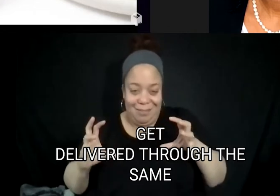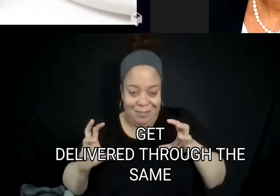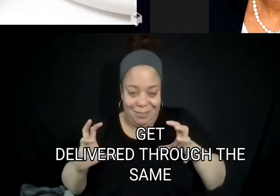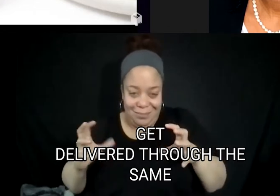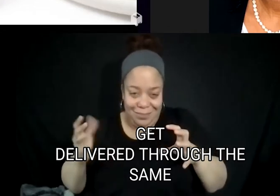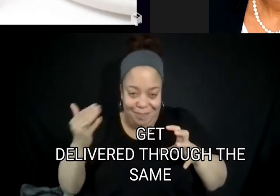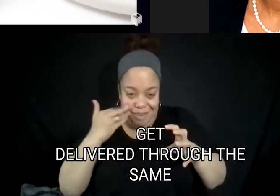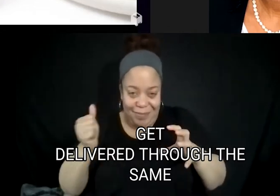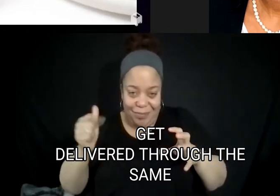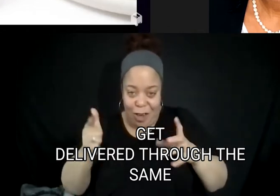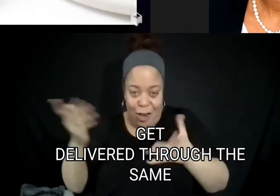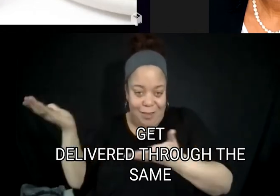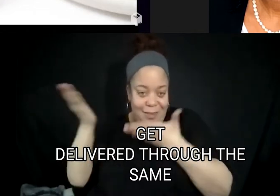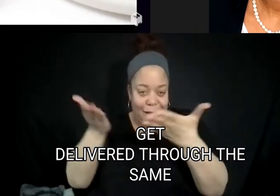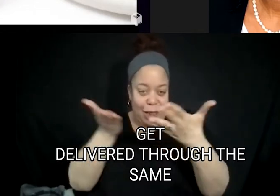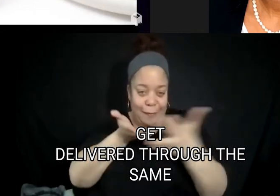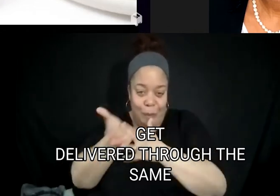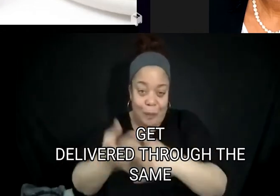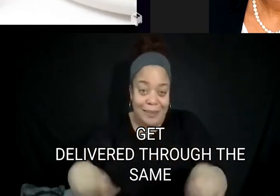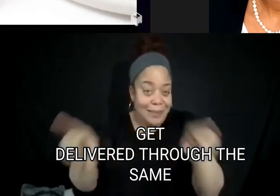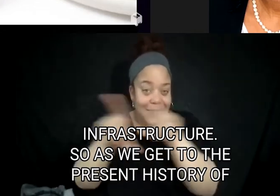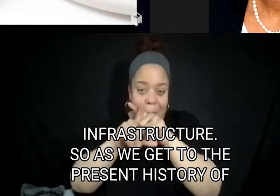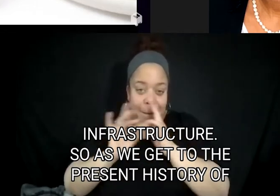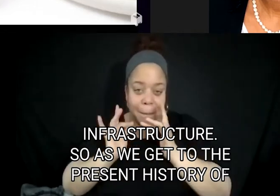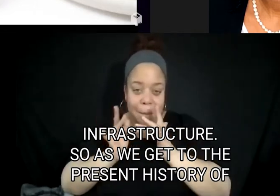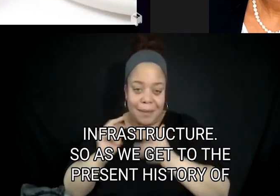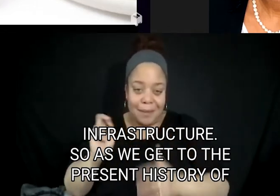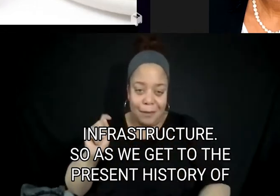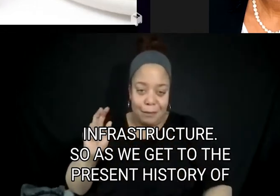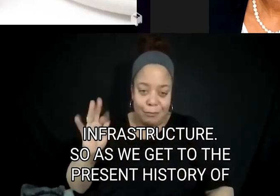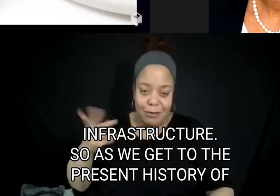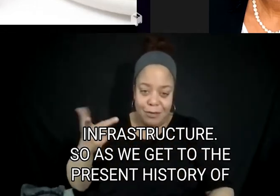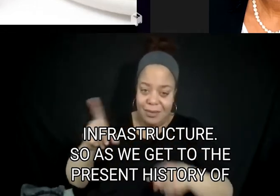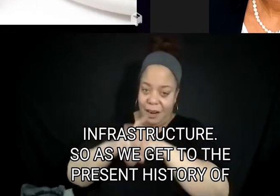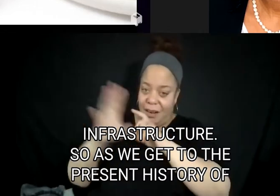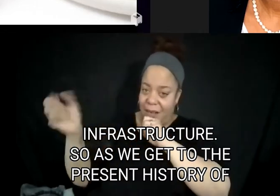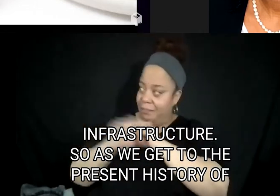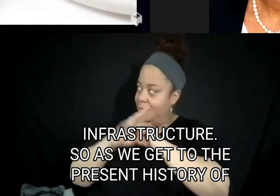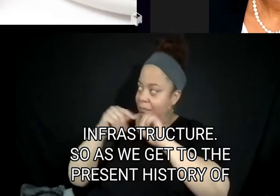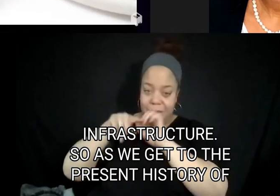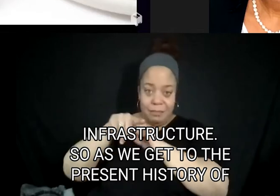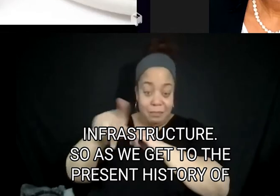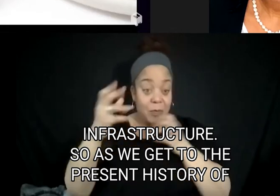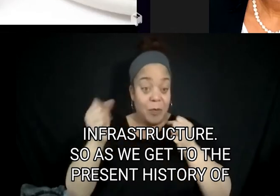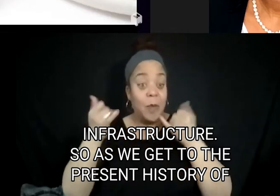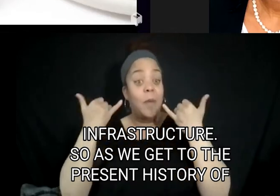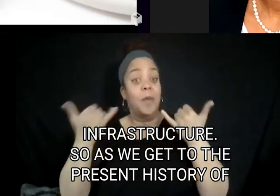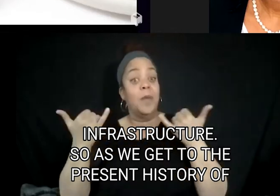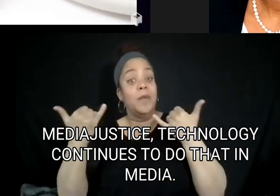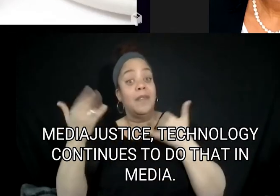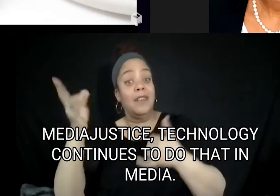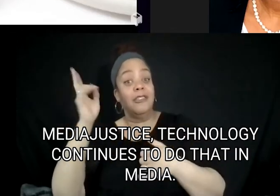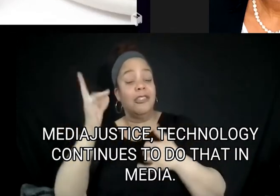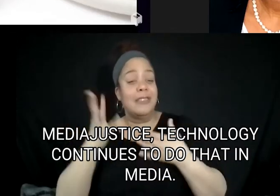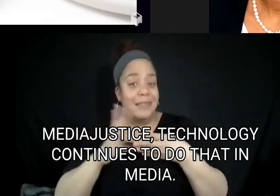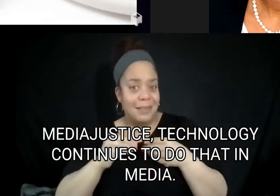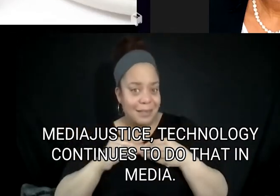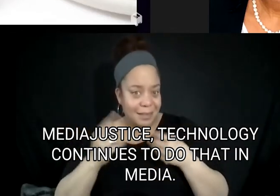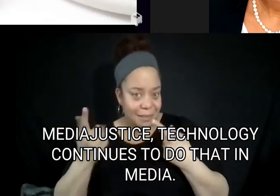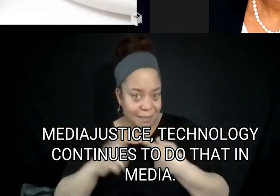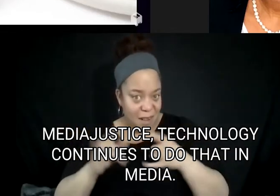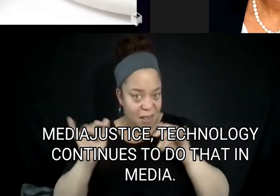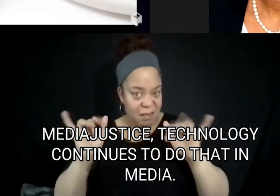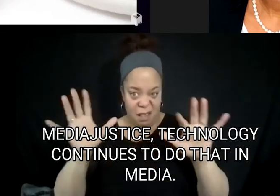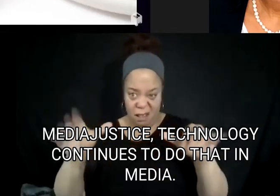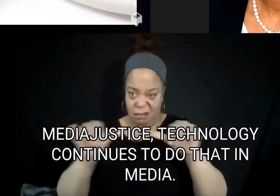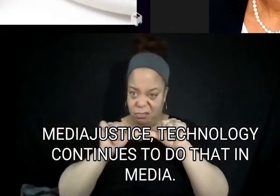history of media justice, technology continues to do that in media. It changes what media can do. And as we'll